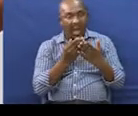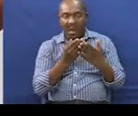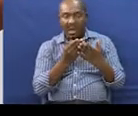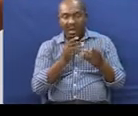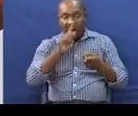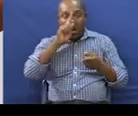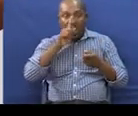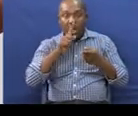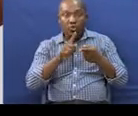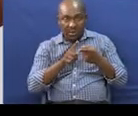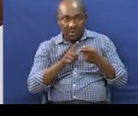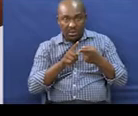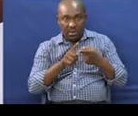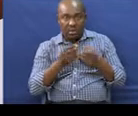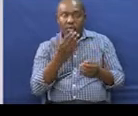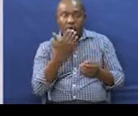Reducing sugar.